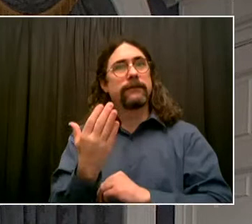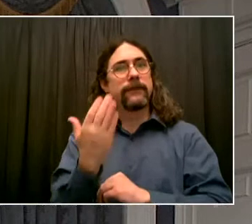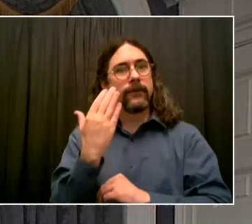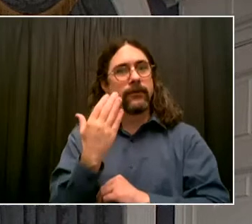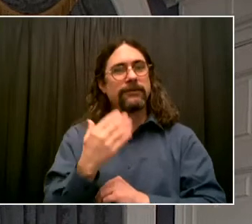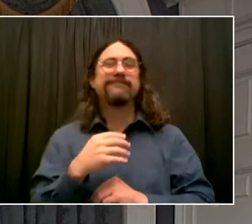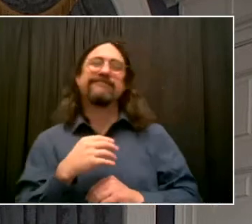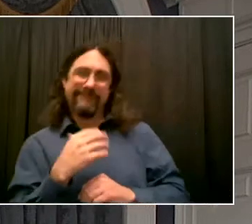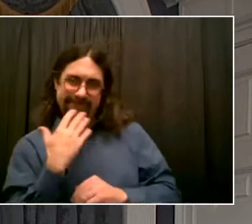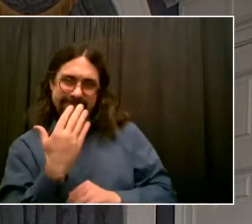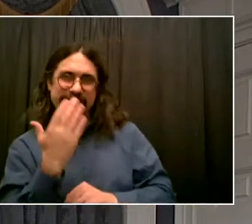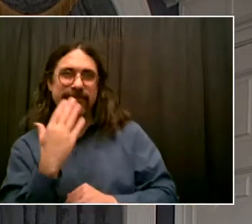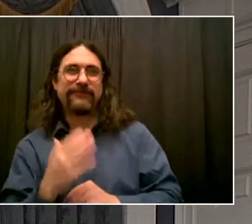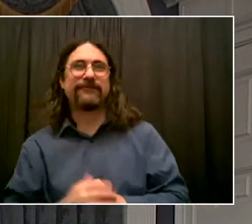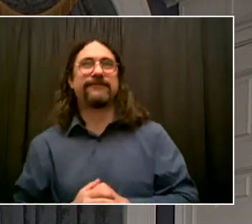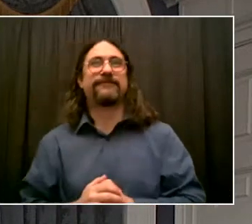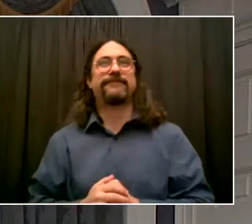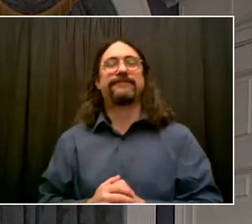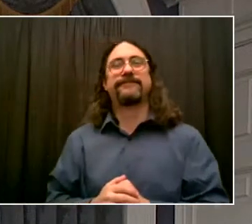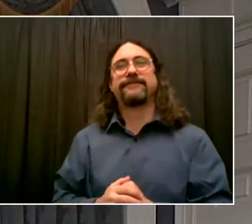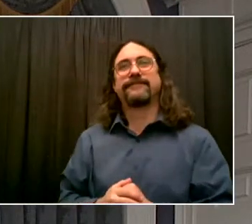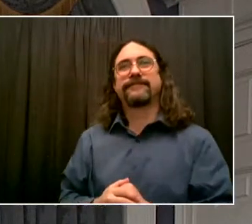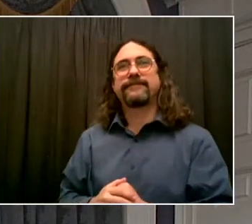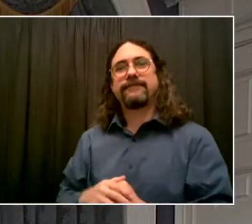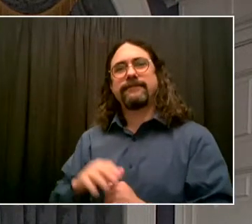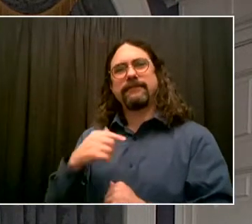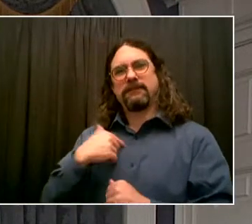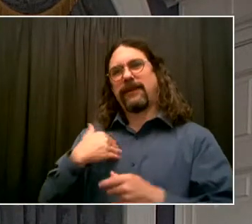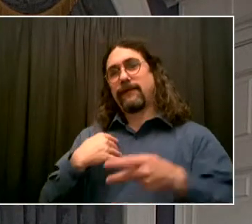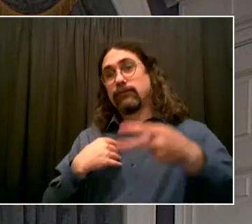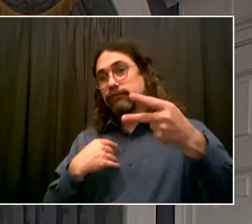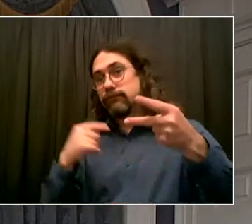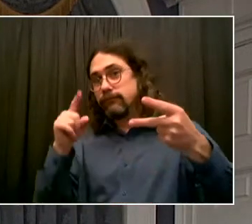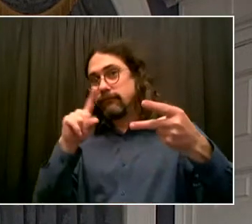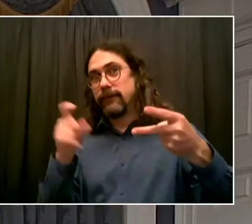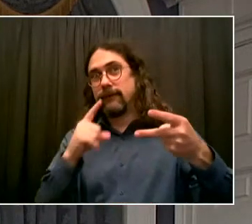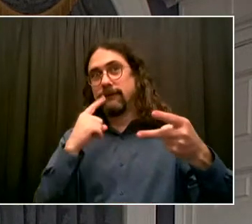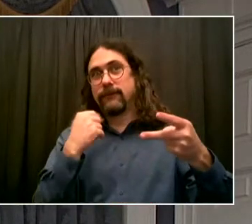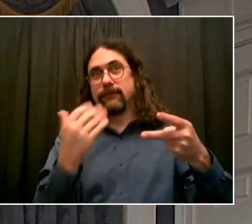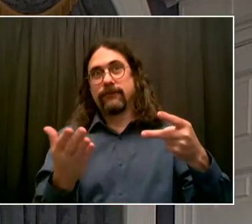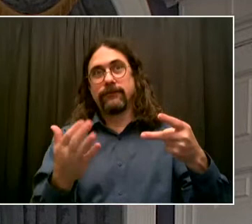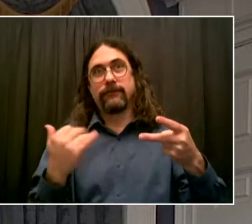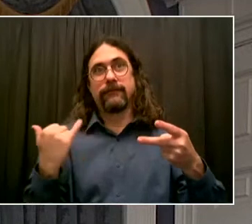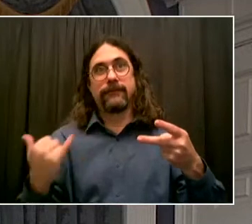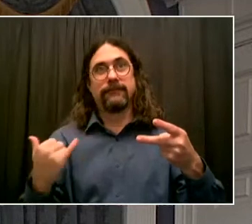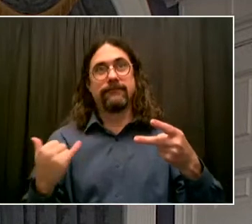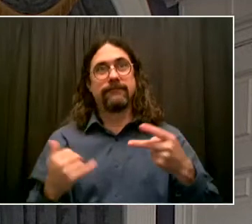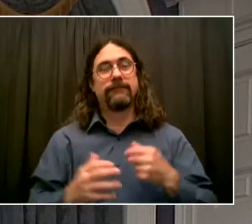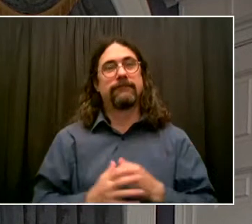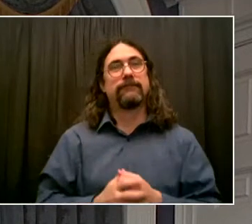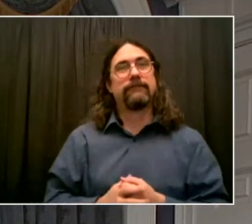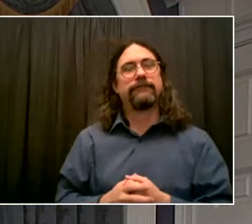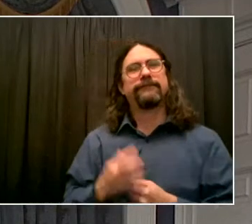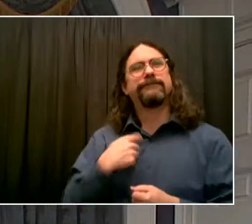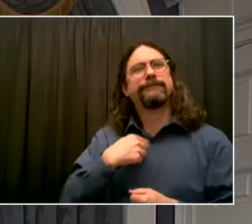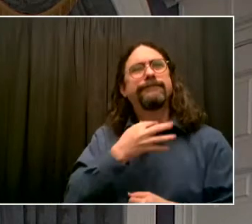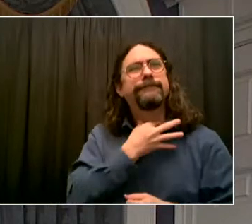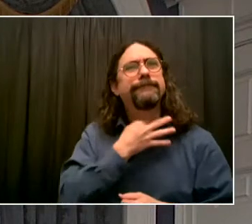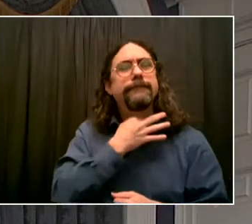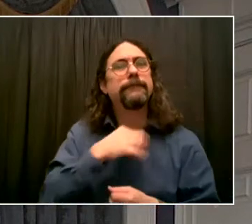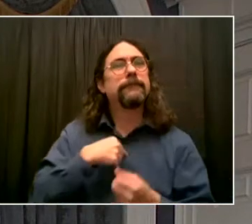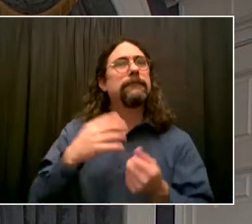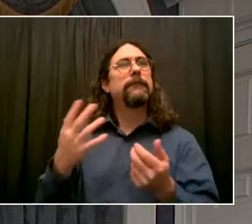more information about what happened yesterday. I know yesterday in the morning we talked